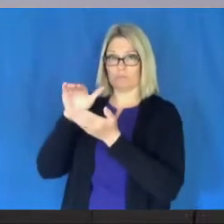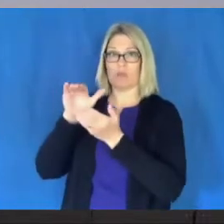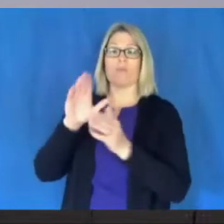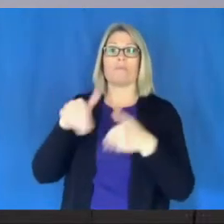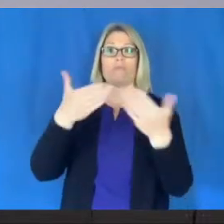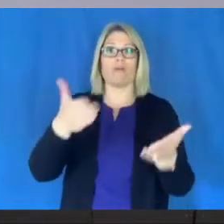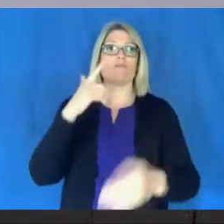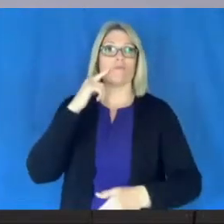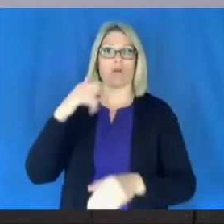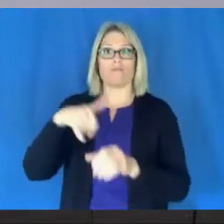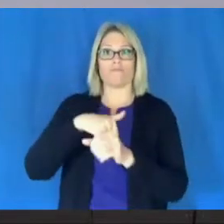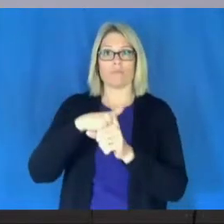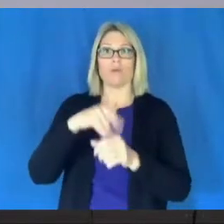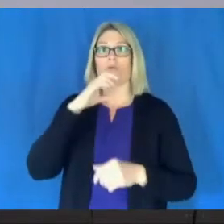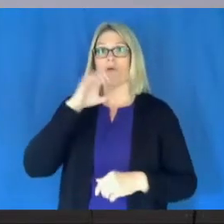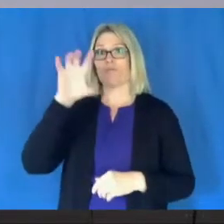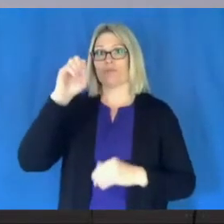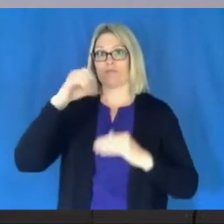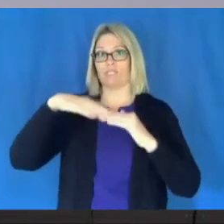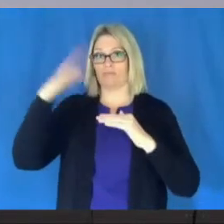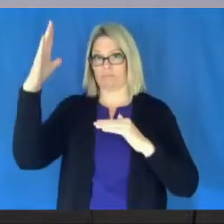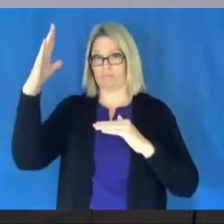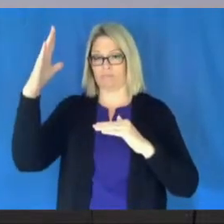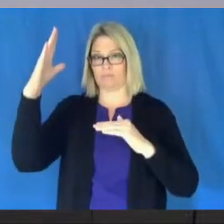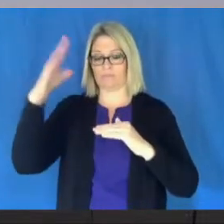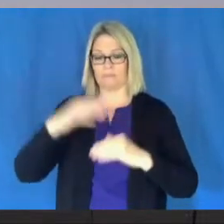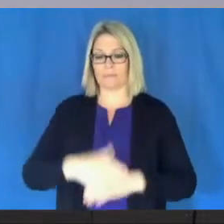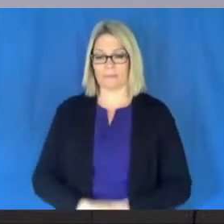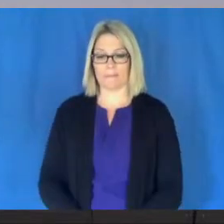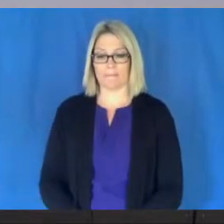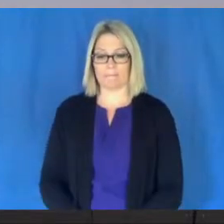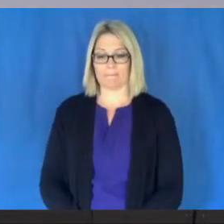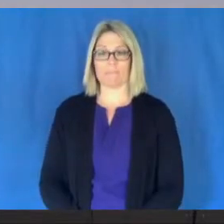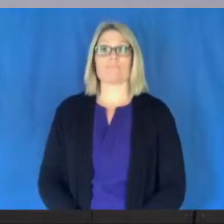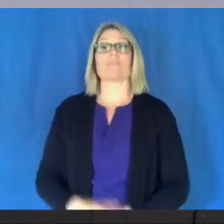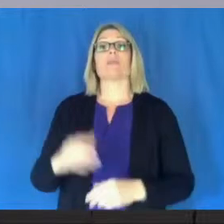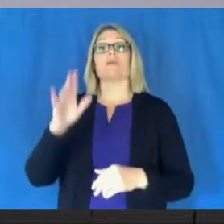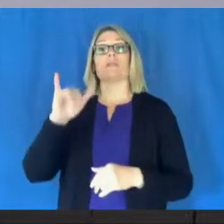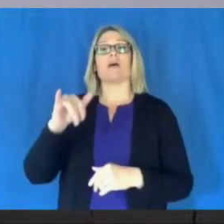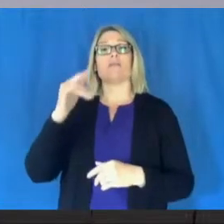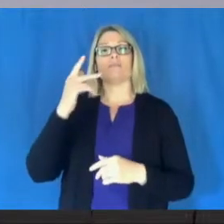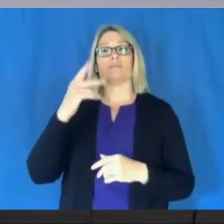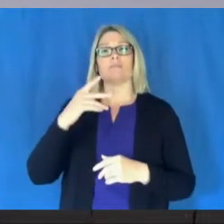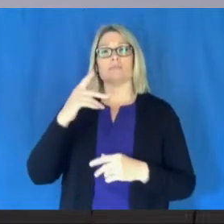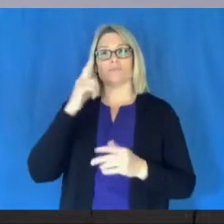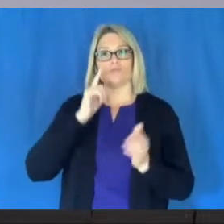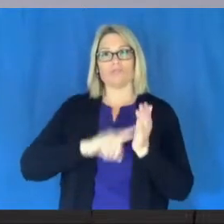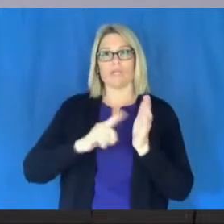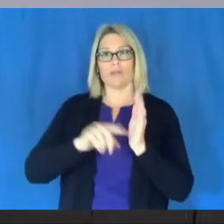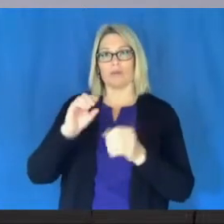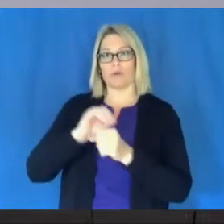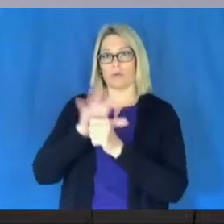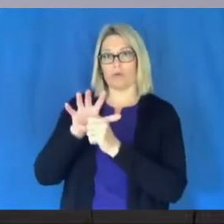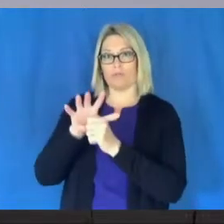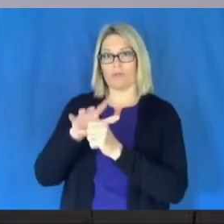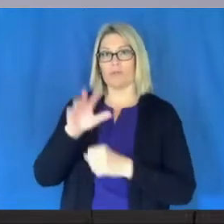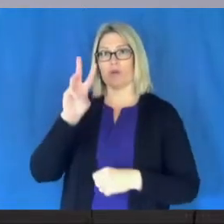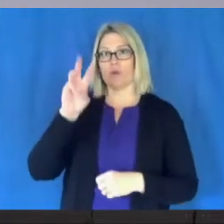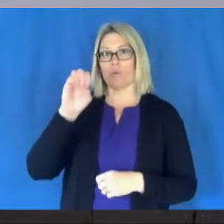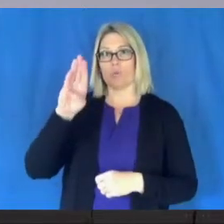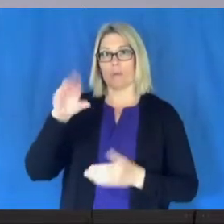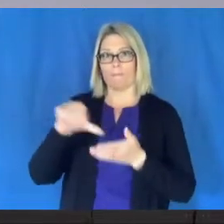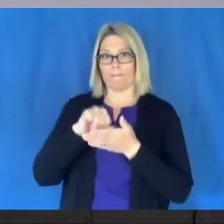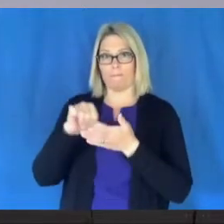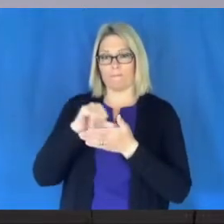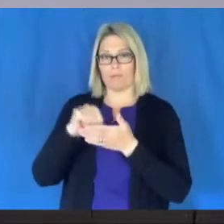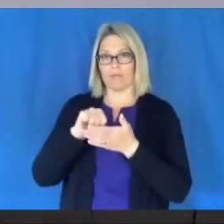to adults aged 50 years of age and older. Visit the PEI COVID vaccine webpage and click on Partner Pharmacies to book an